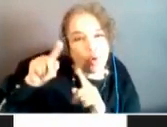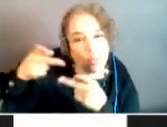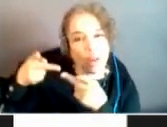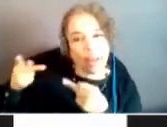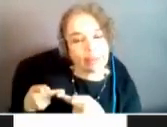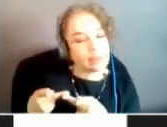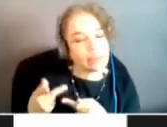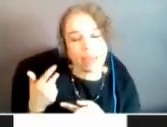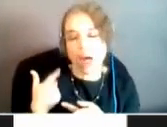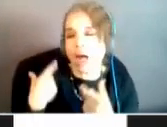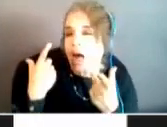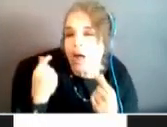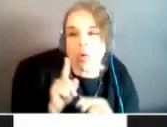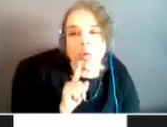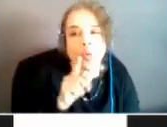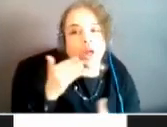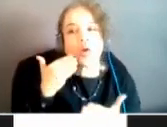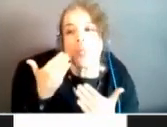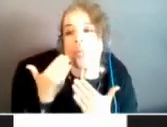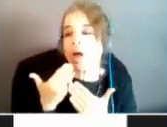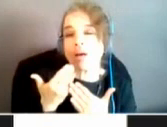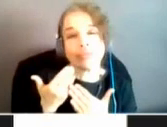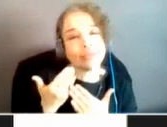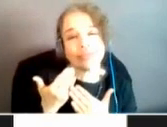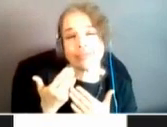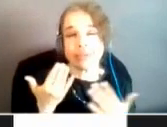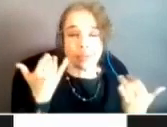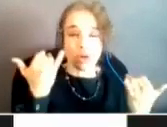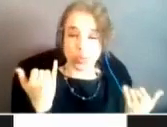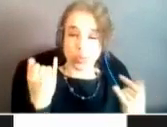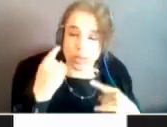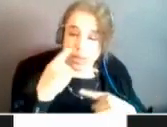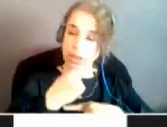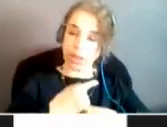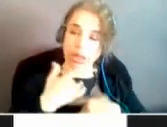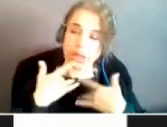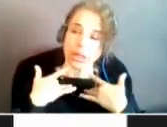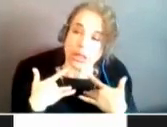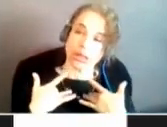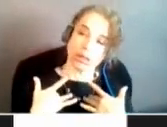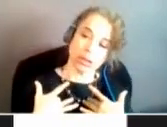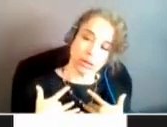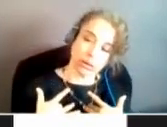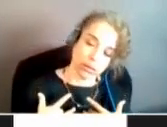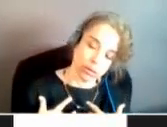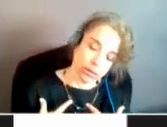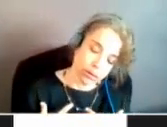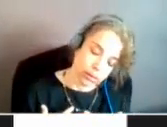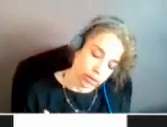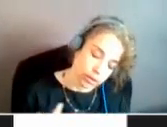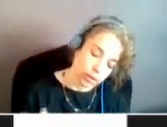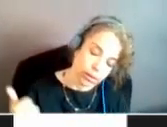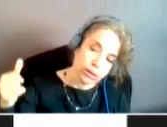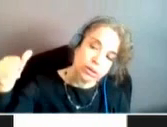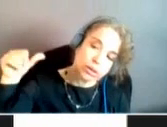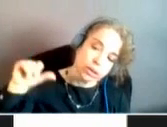And she said, "I do really, really well." But she said, "Today, I just feel so depressed, so down, so,